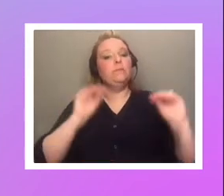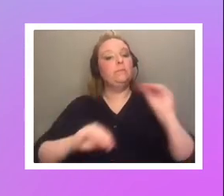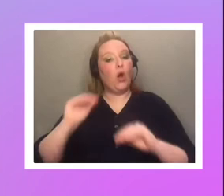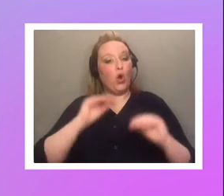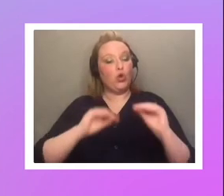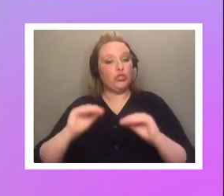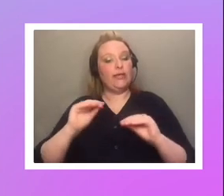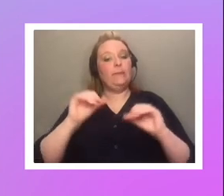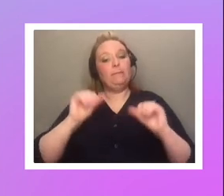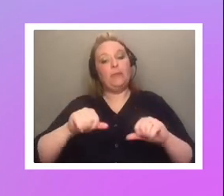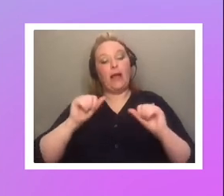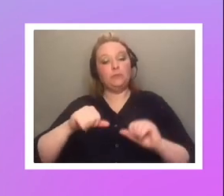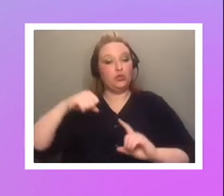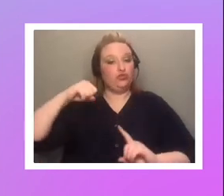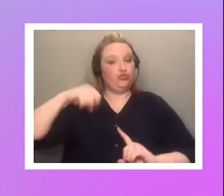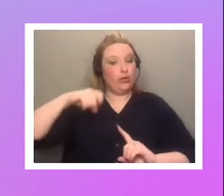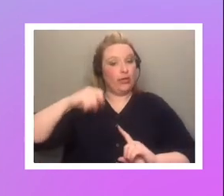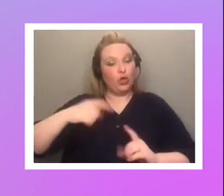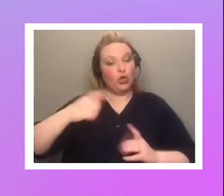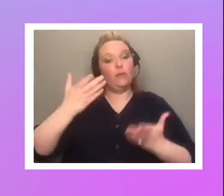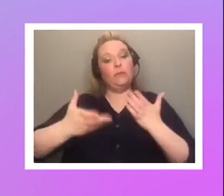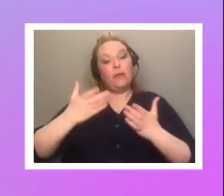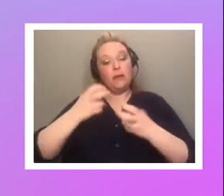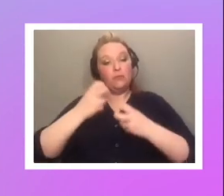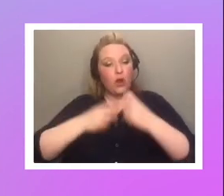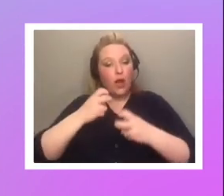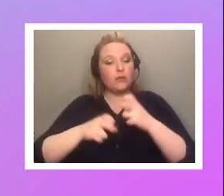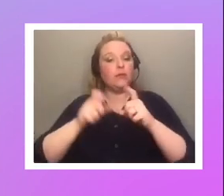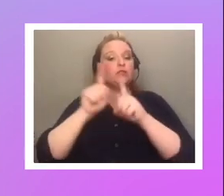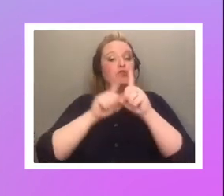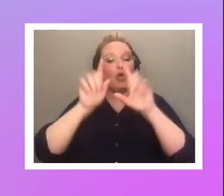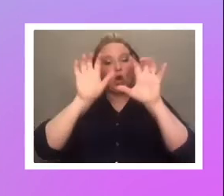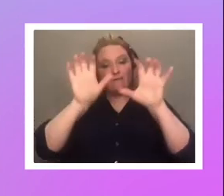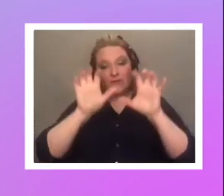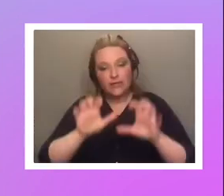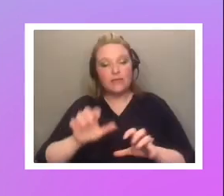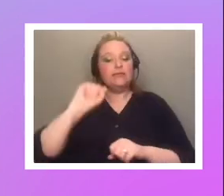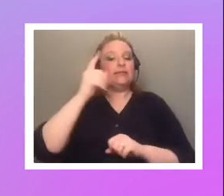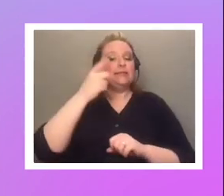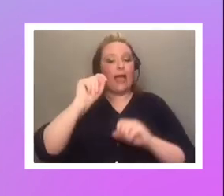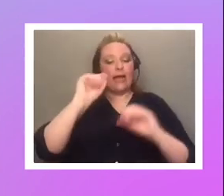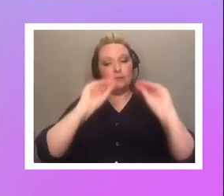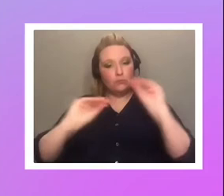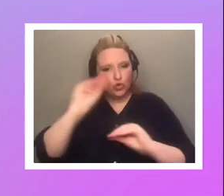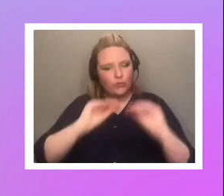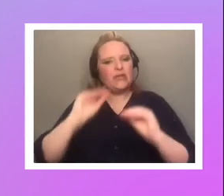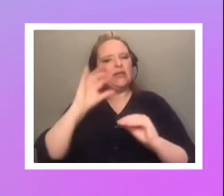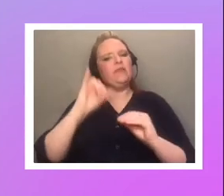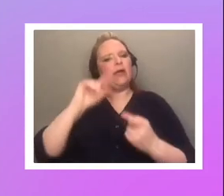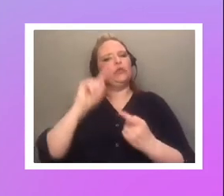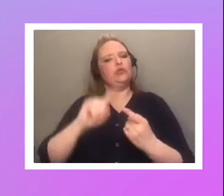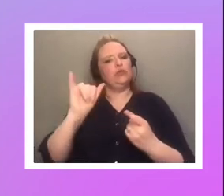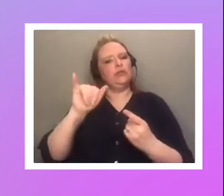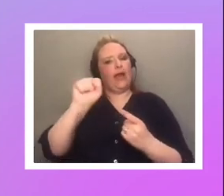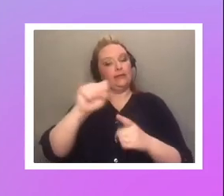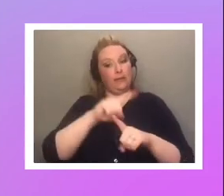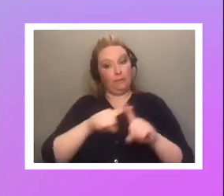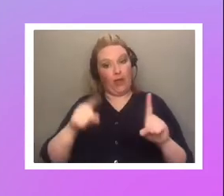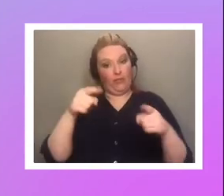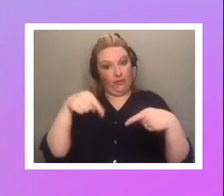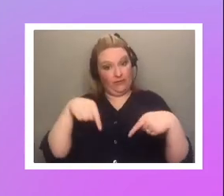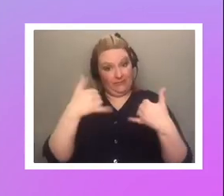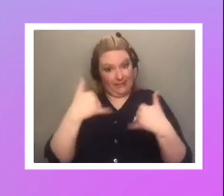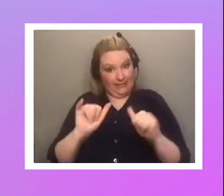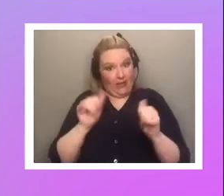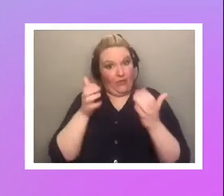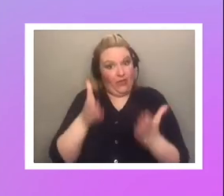was potentially triggering, potentially problematic, the star field, the text movement, that was reduced. But the things that are there for important